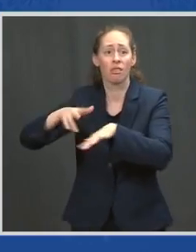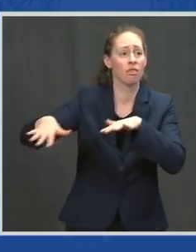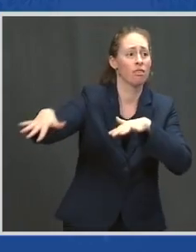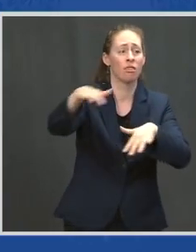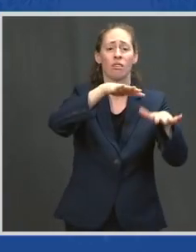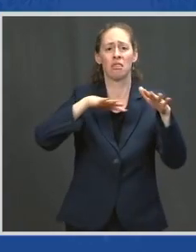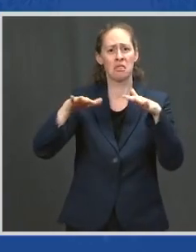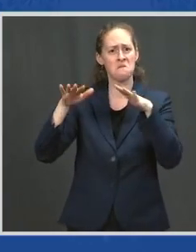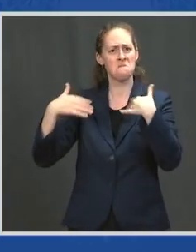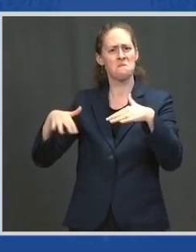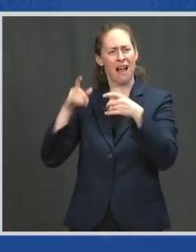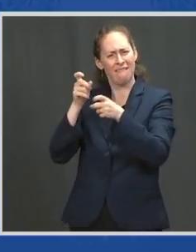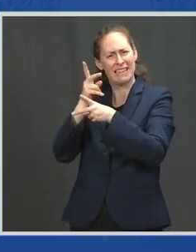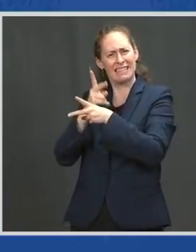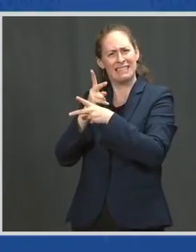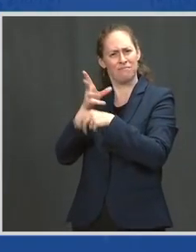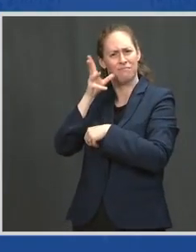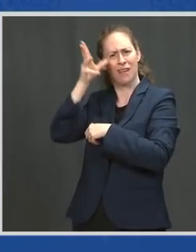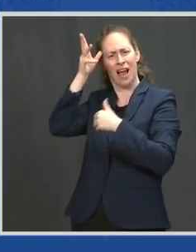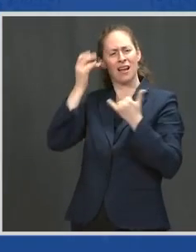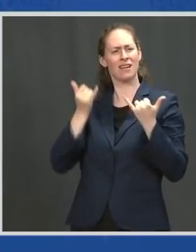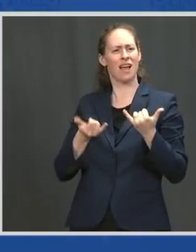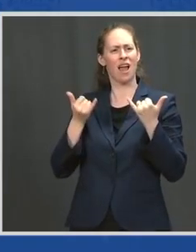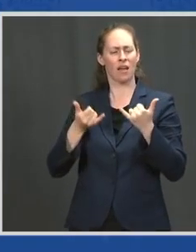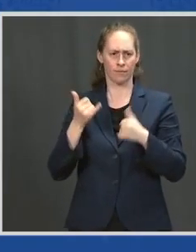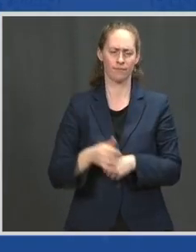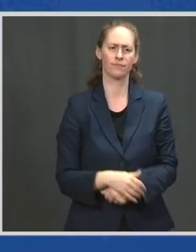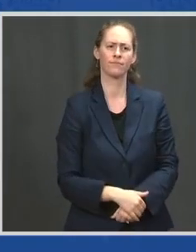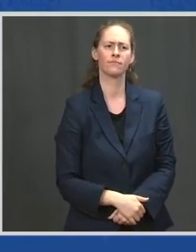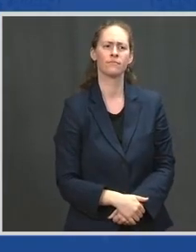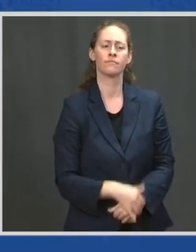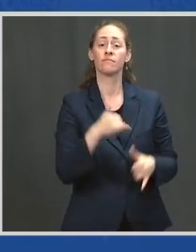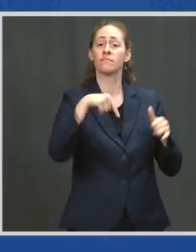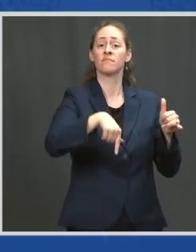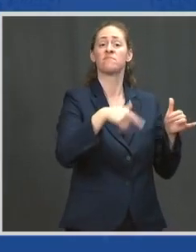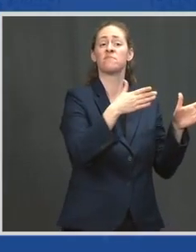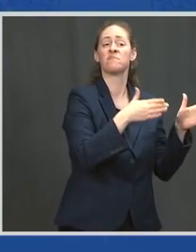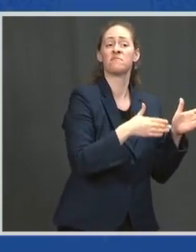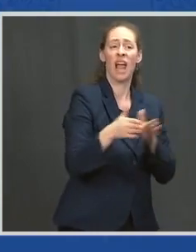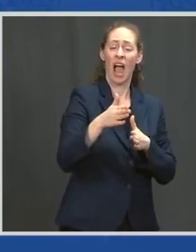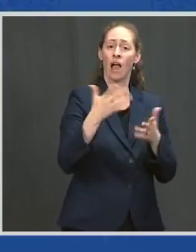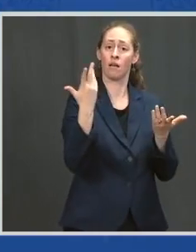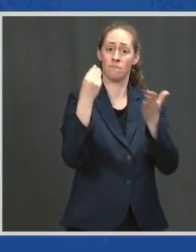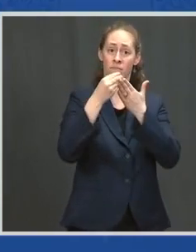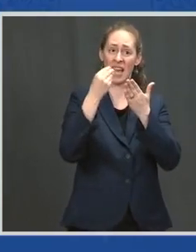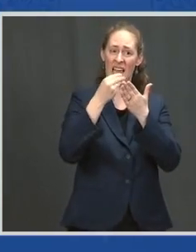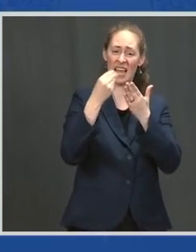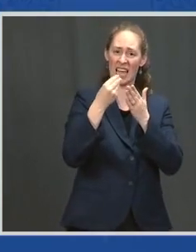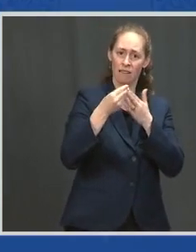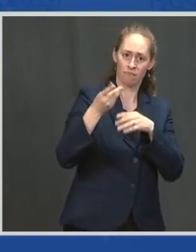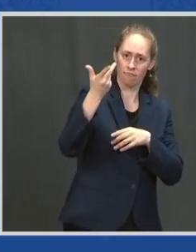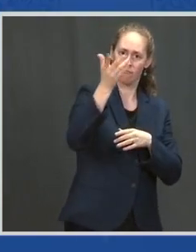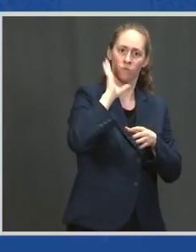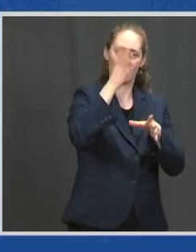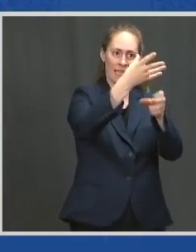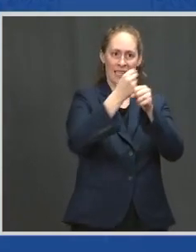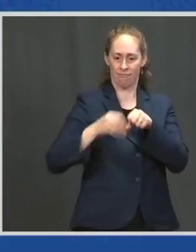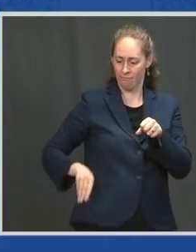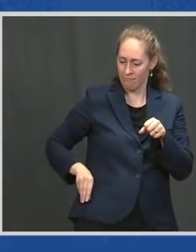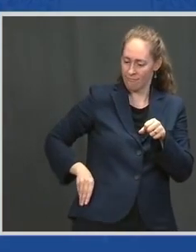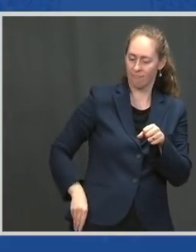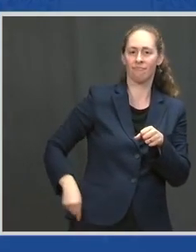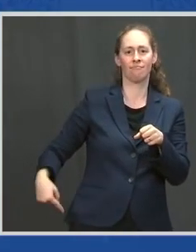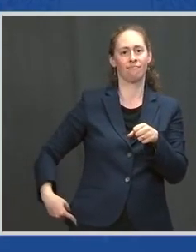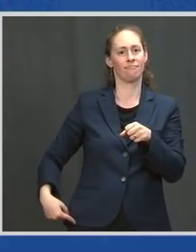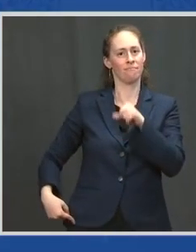Plan, puts money directly in the pockets of millions of Americans. In March, we extended the tax credit for low and middle income families with